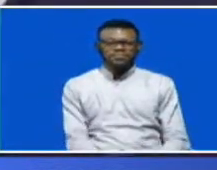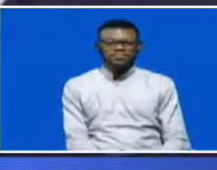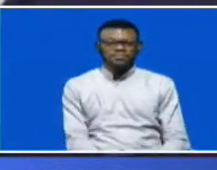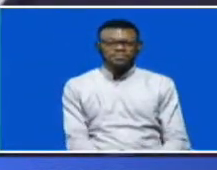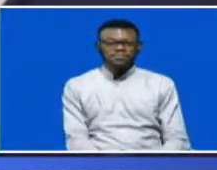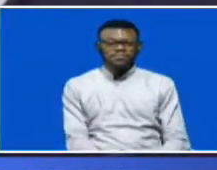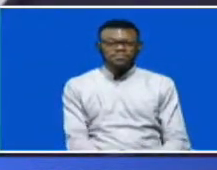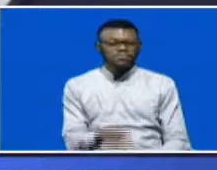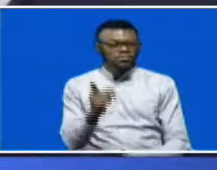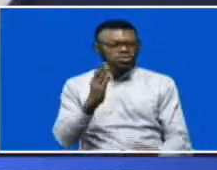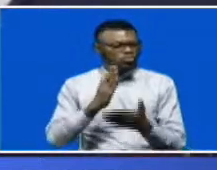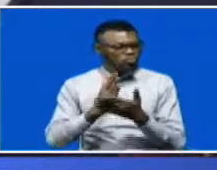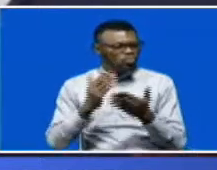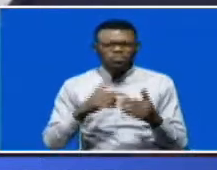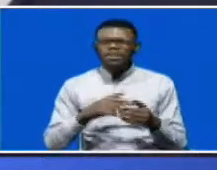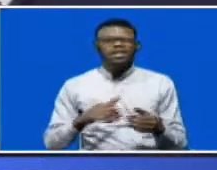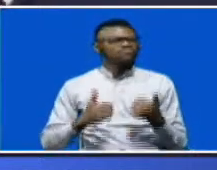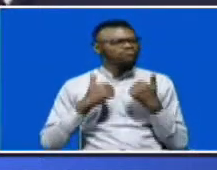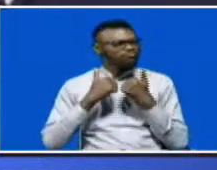a consummate